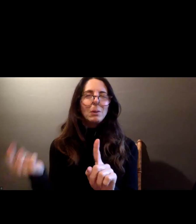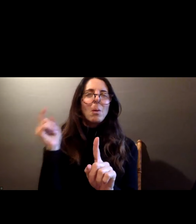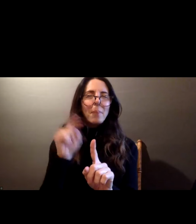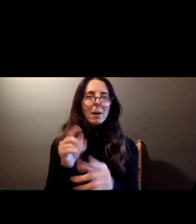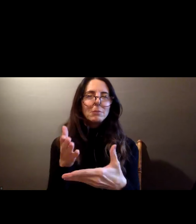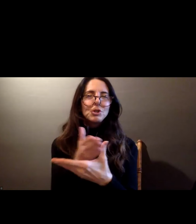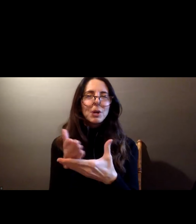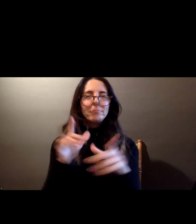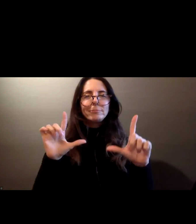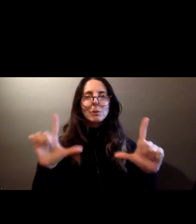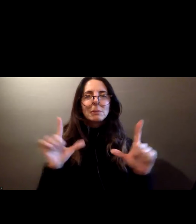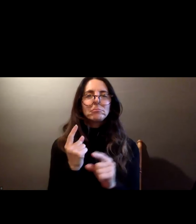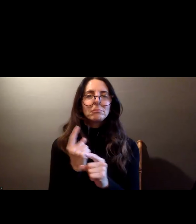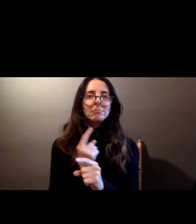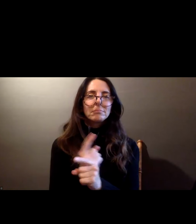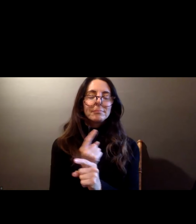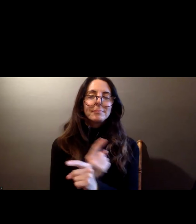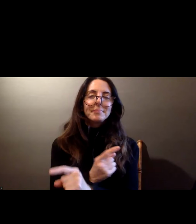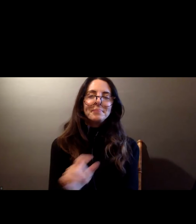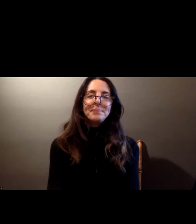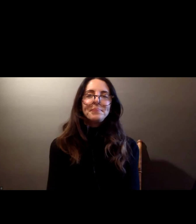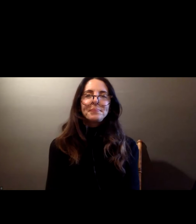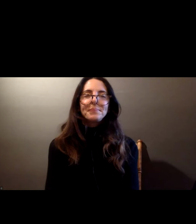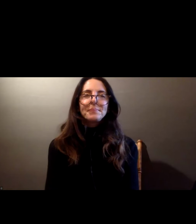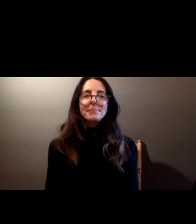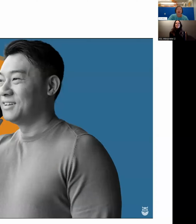folks. Here we go.